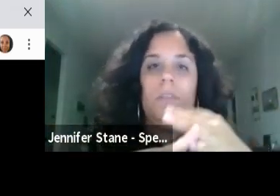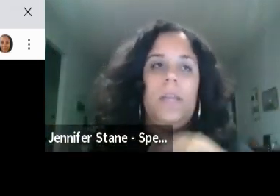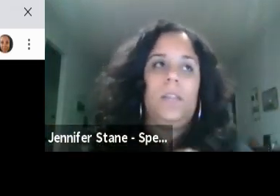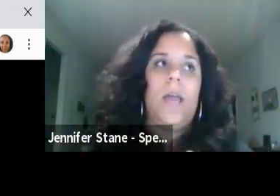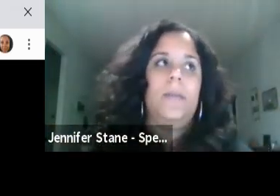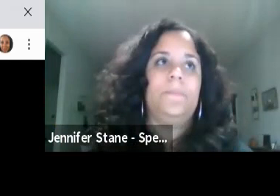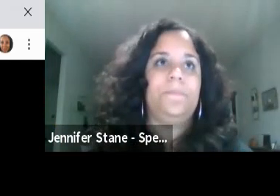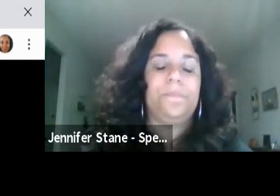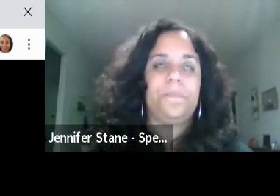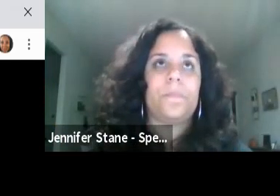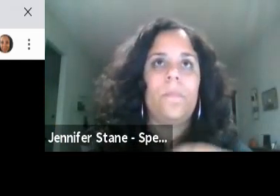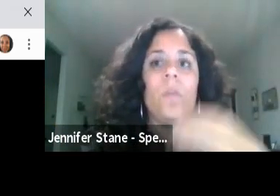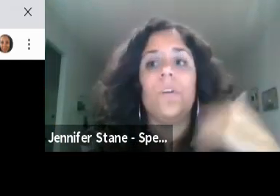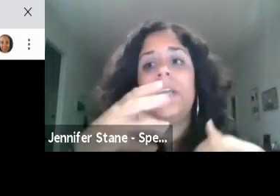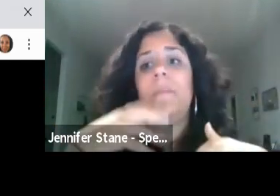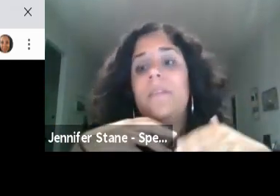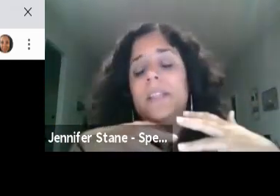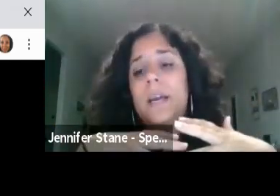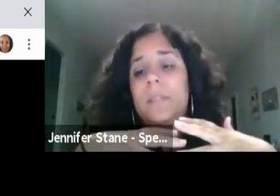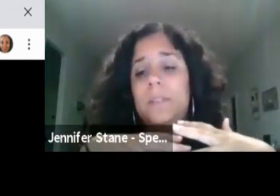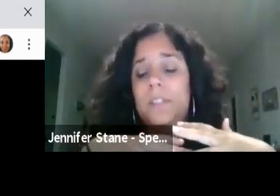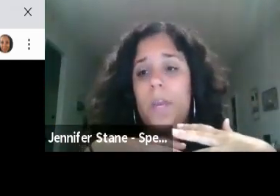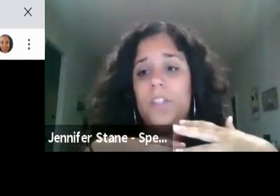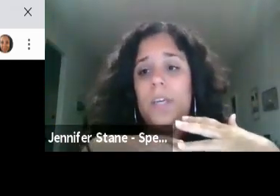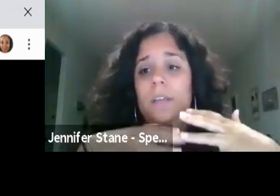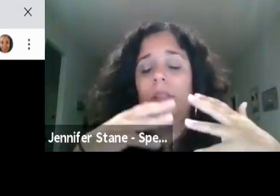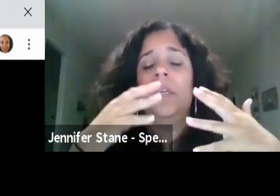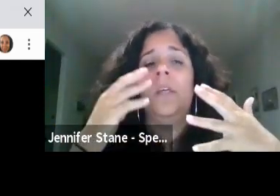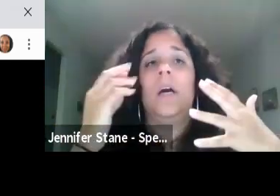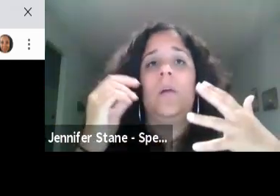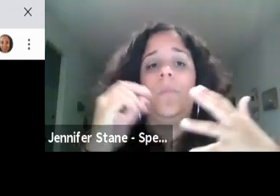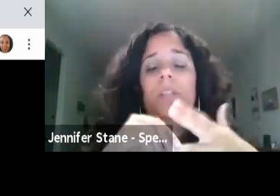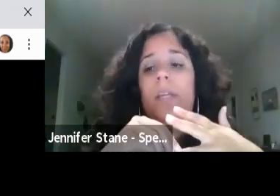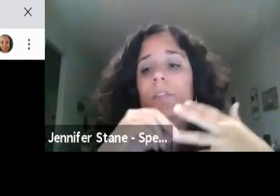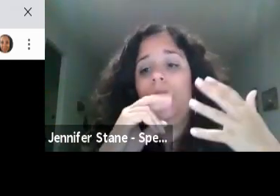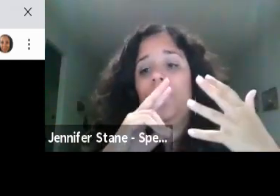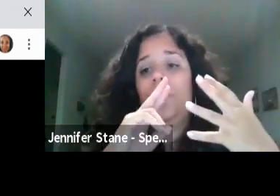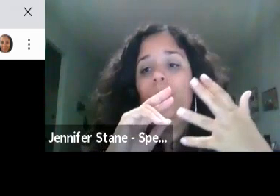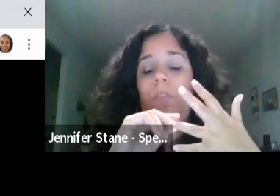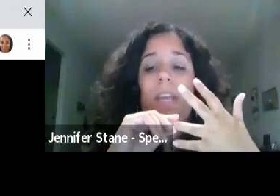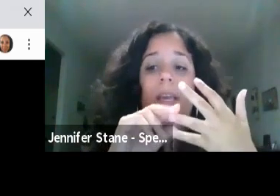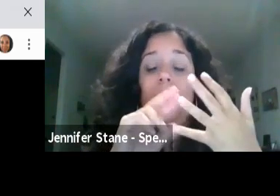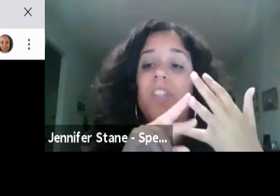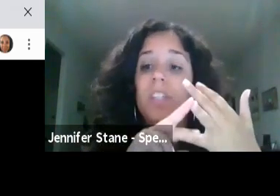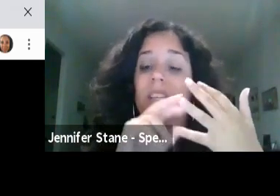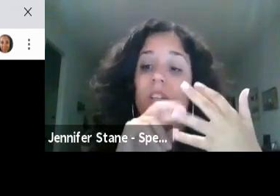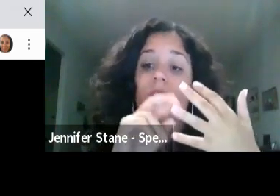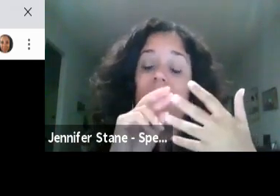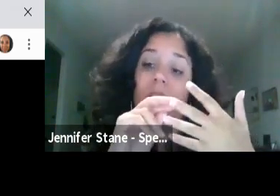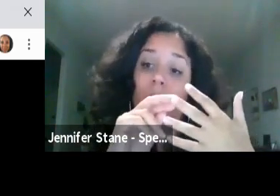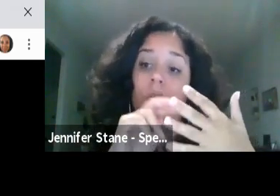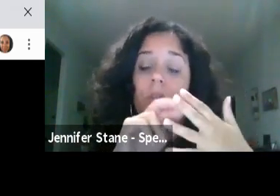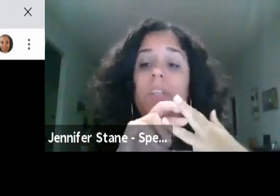you can do things like real-time, like FaceTime type situations with the dentist. You can do where you take images